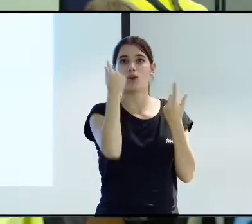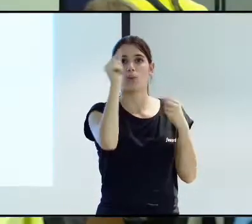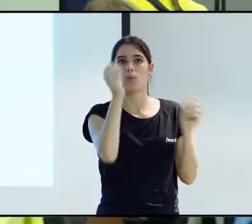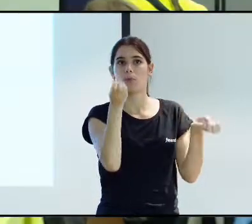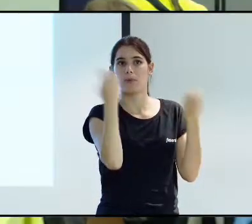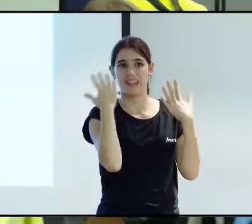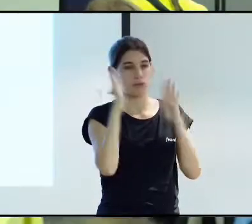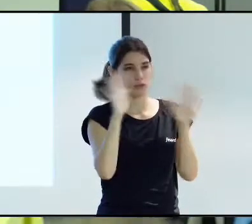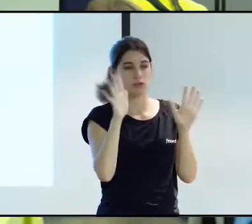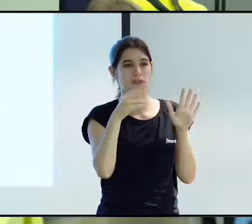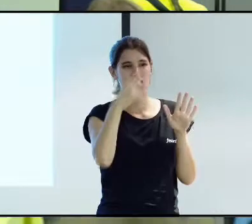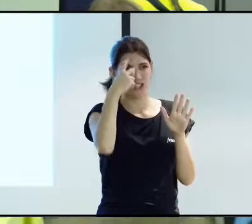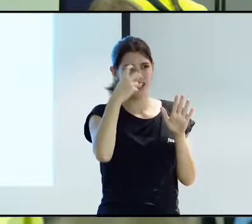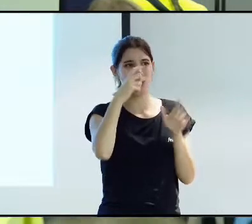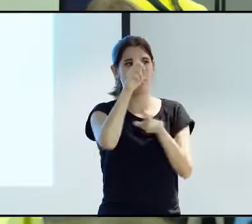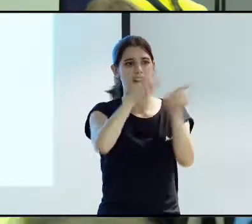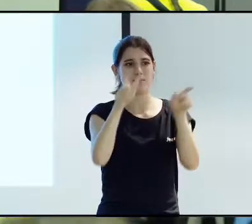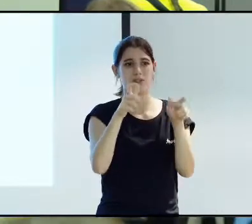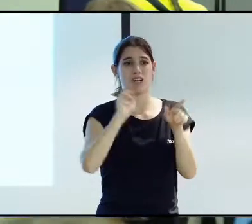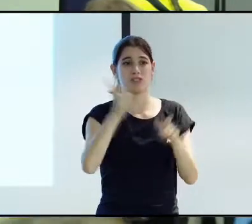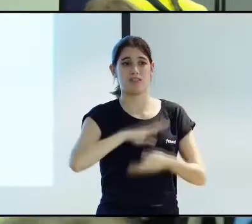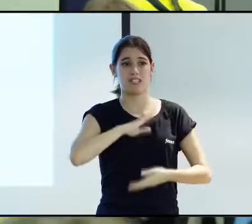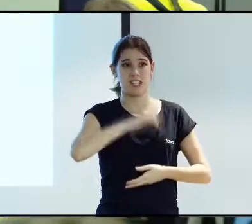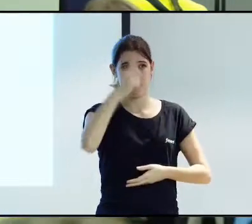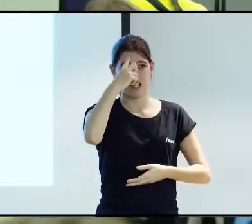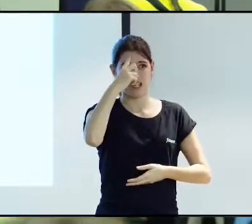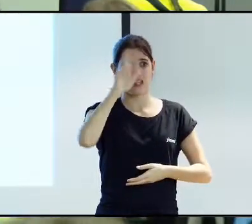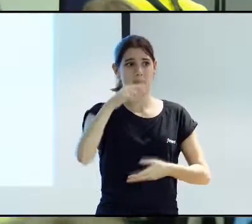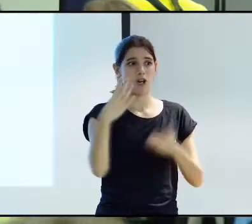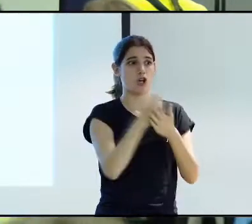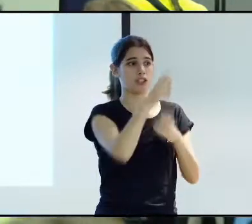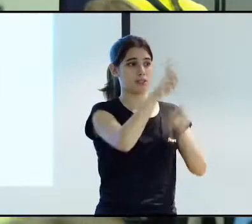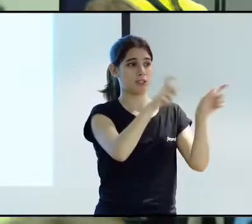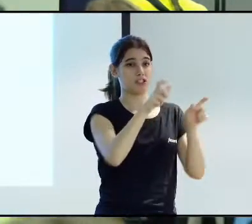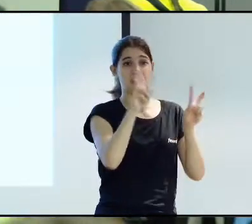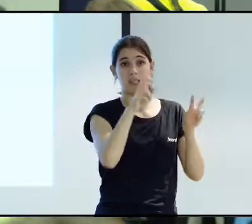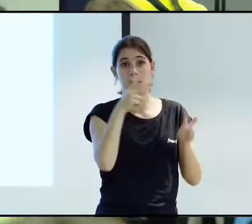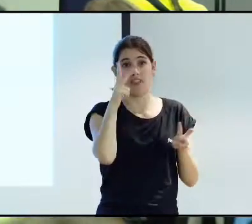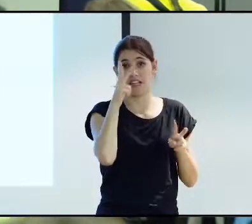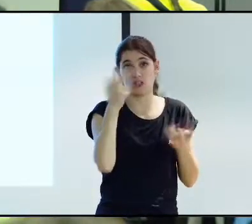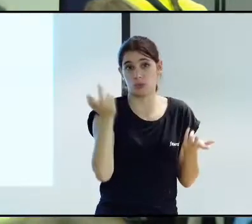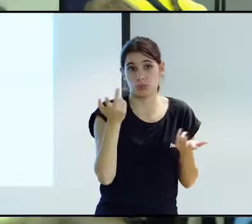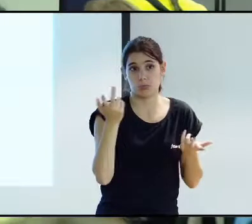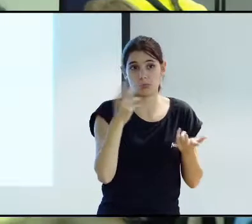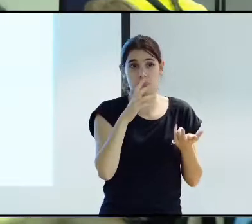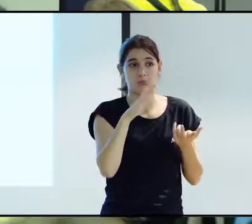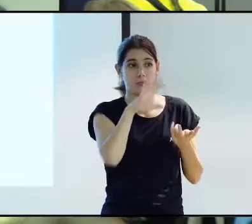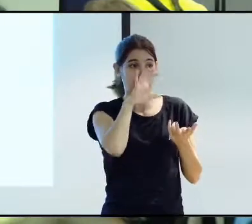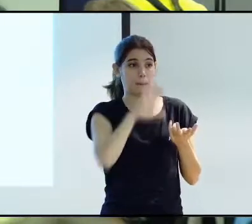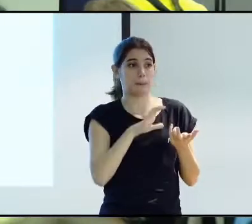read. I think that people with intellectual functional diversity, and I think for